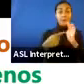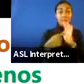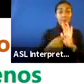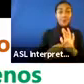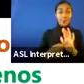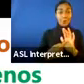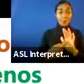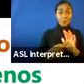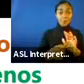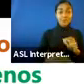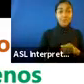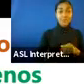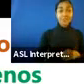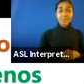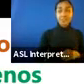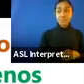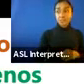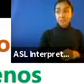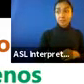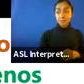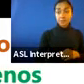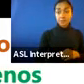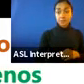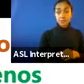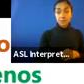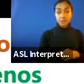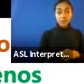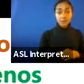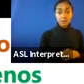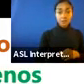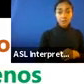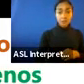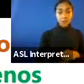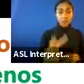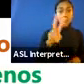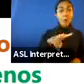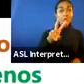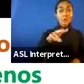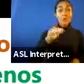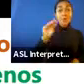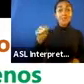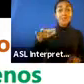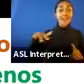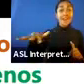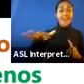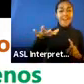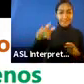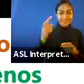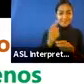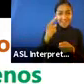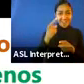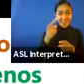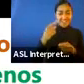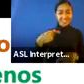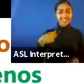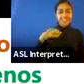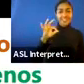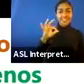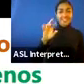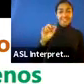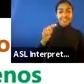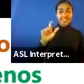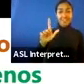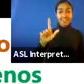is, let's see, 22% of folks got it right. I am the fungal yeast known